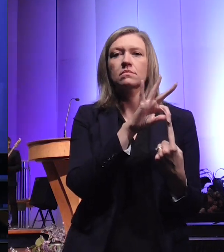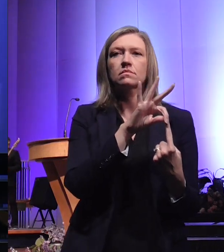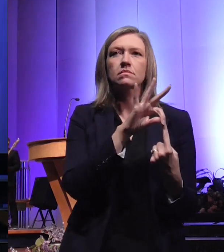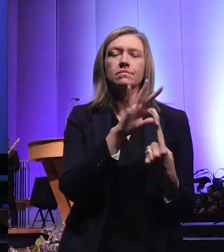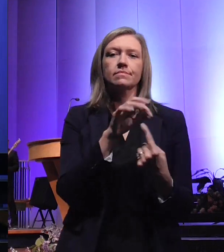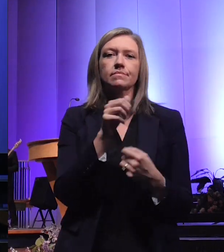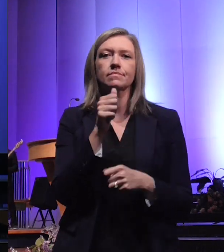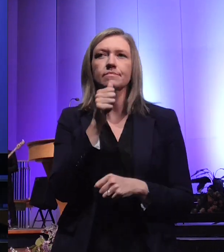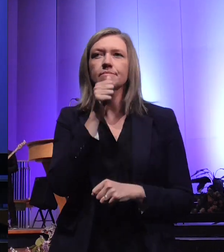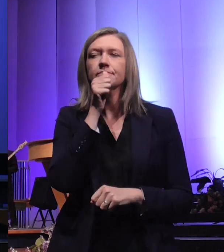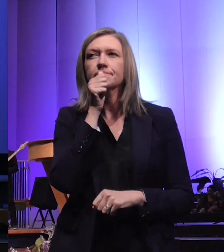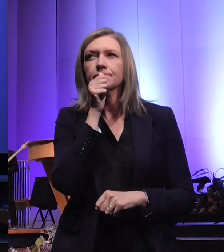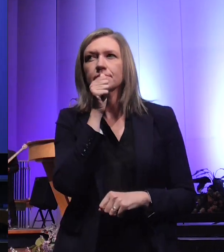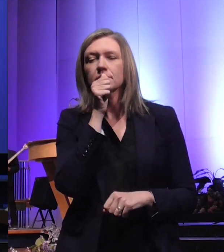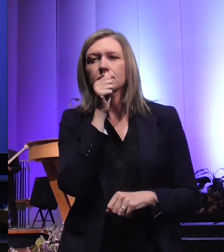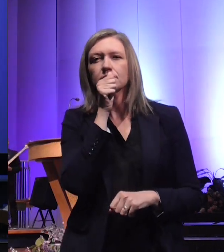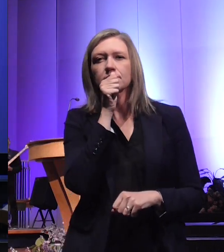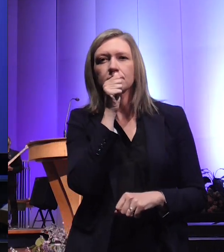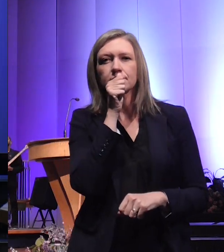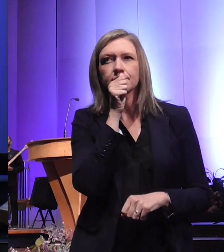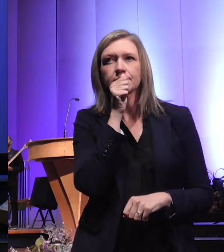so secret,